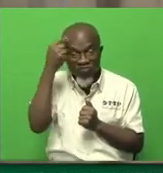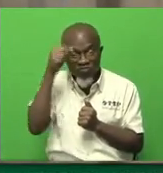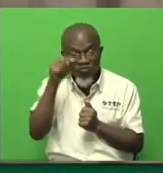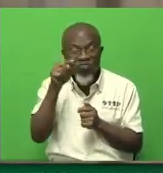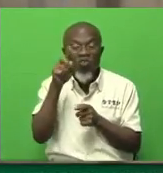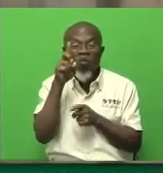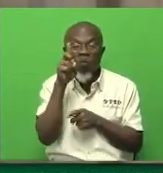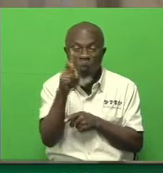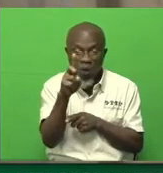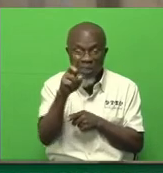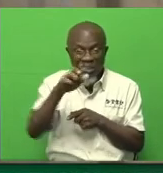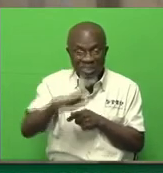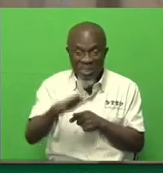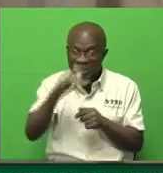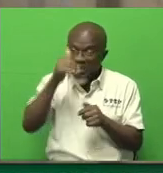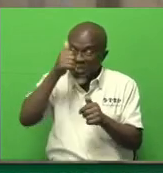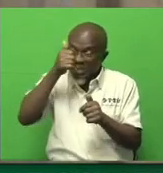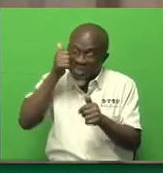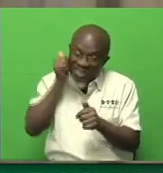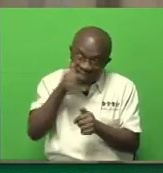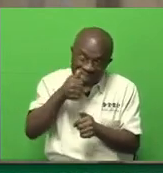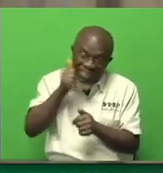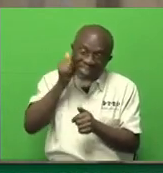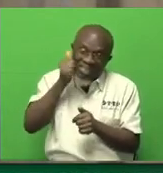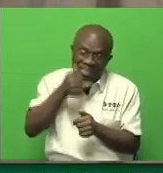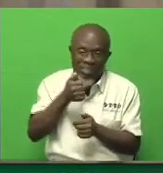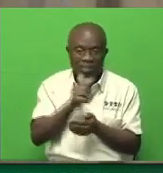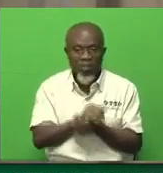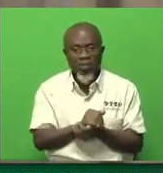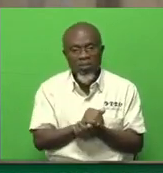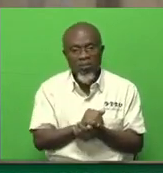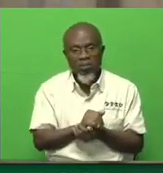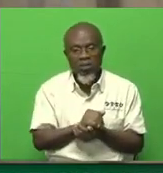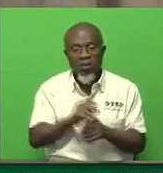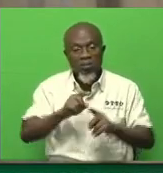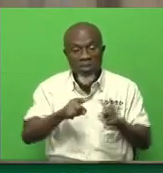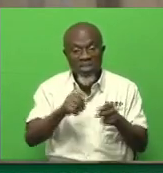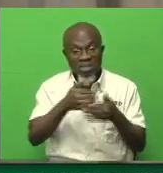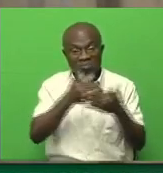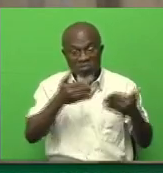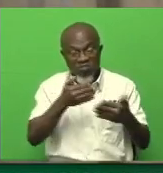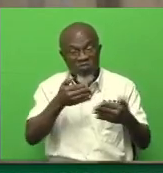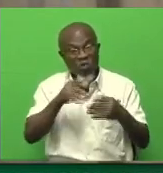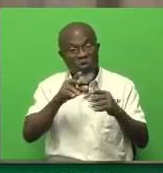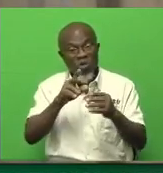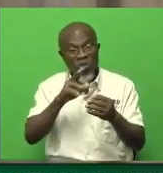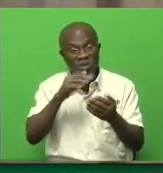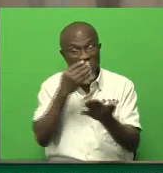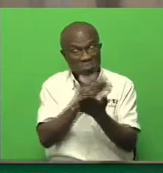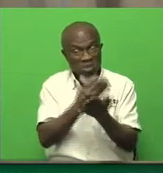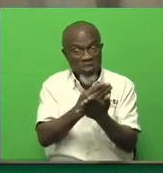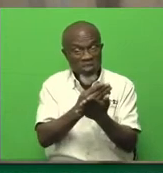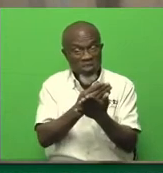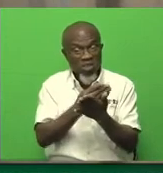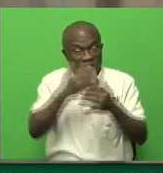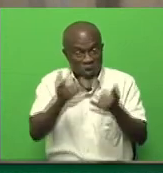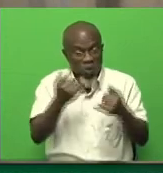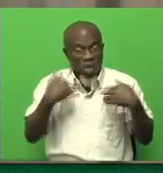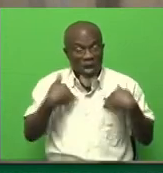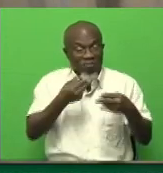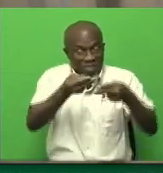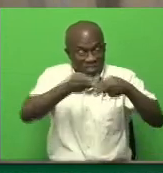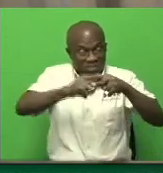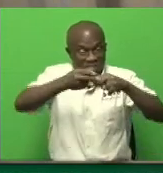what the increases may be but that's what was occurring before the budget and I I was on a panel